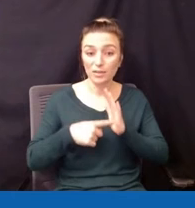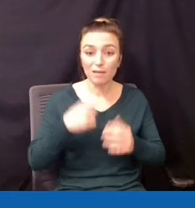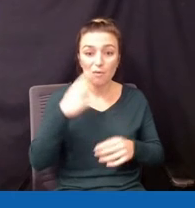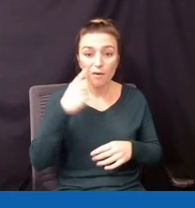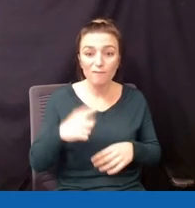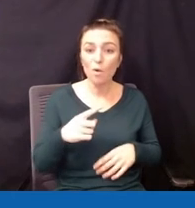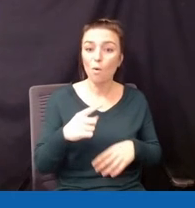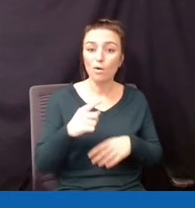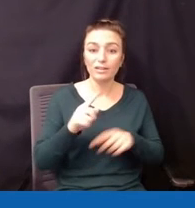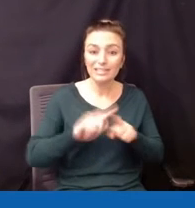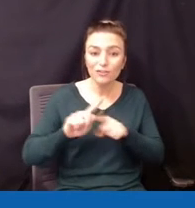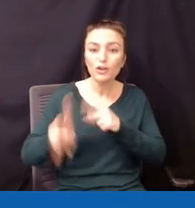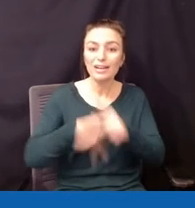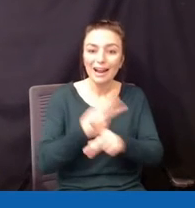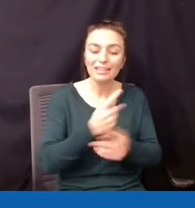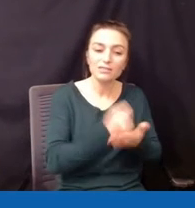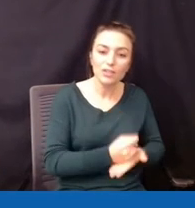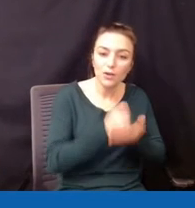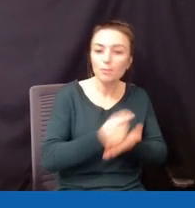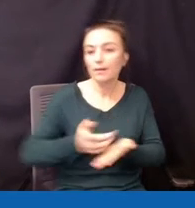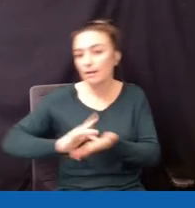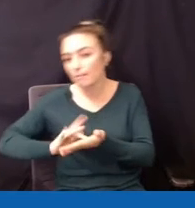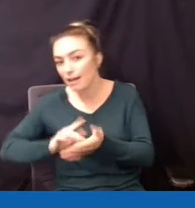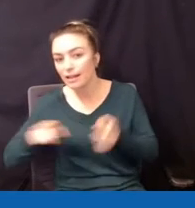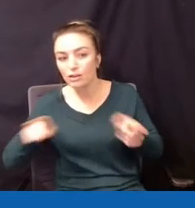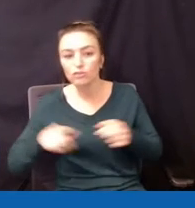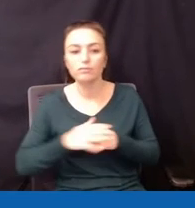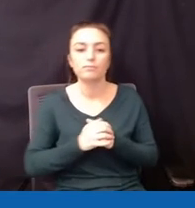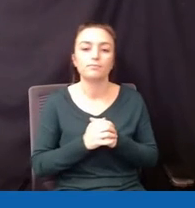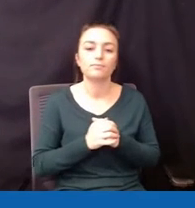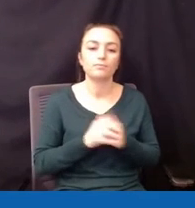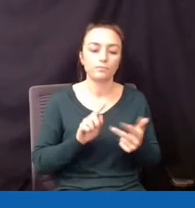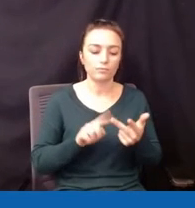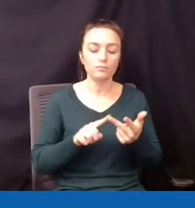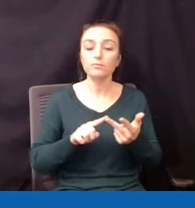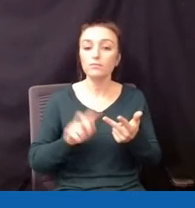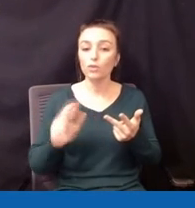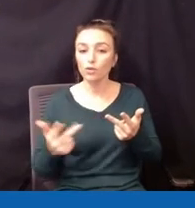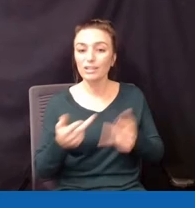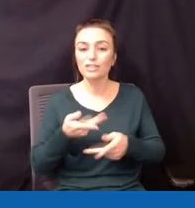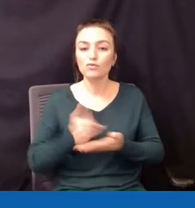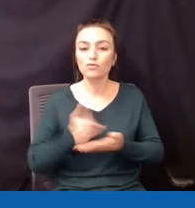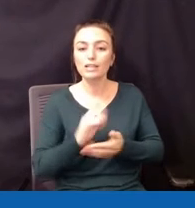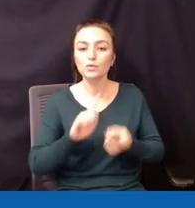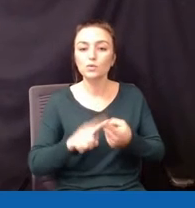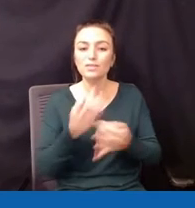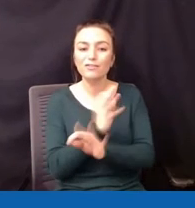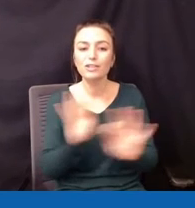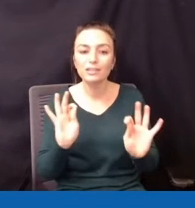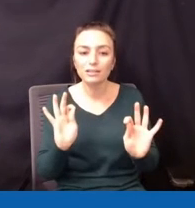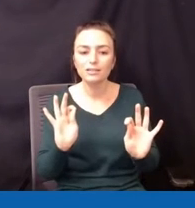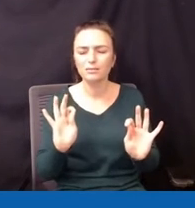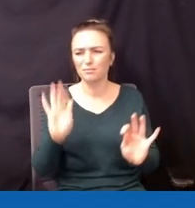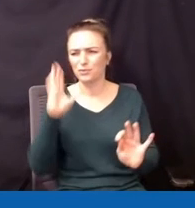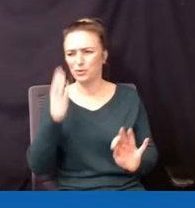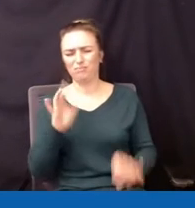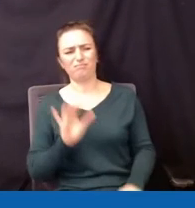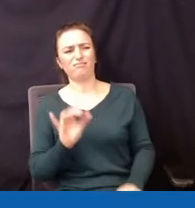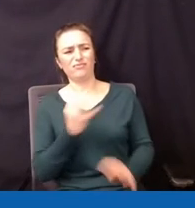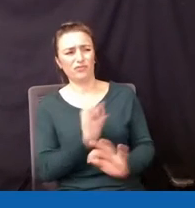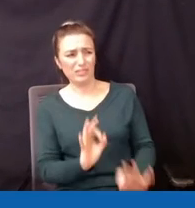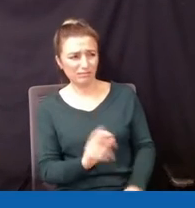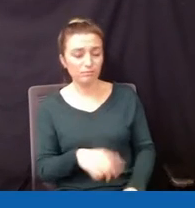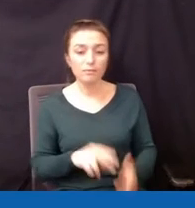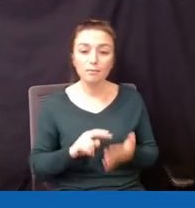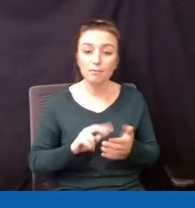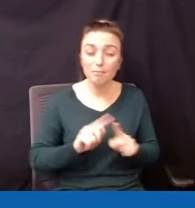to freedom. And that might sound a bit odd, but honestly, the numbers of individuals with mental illness who are incarcerated, I think,